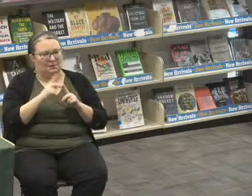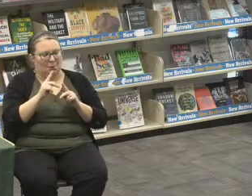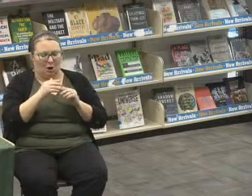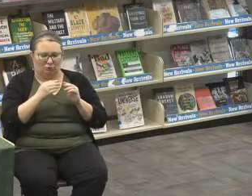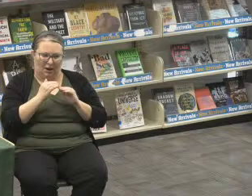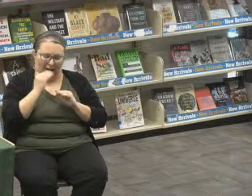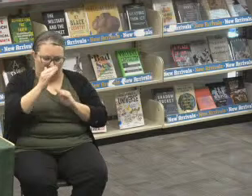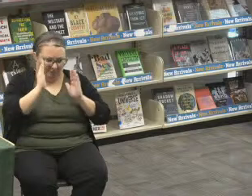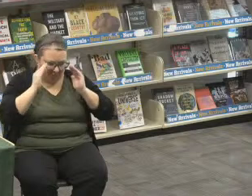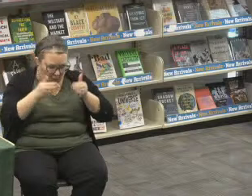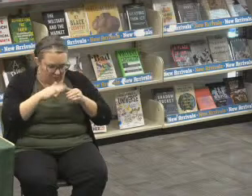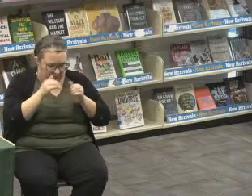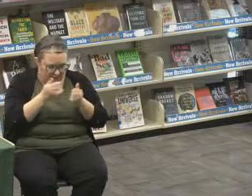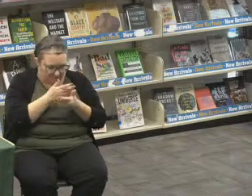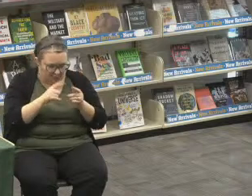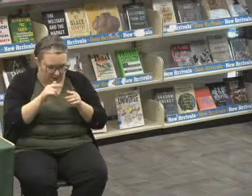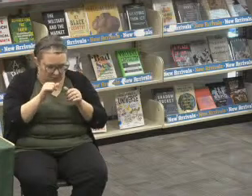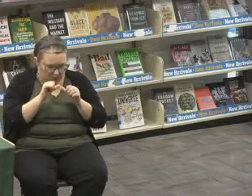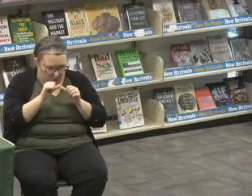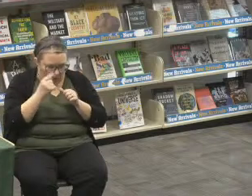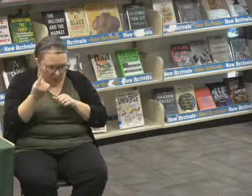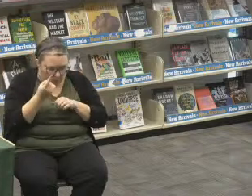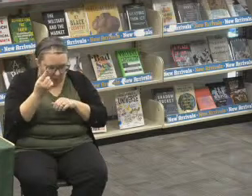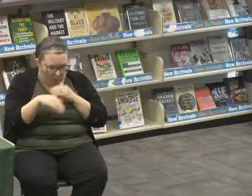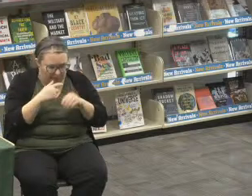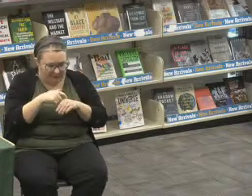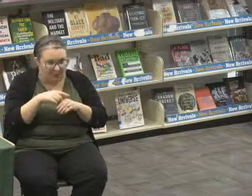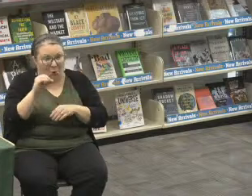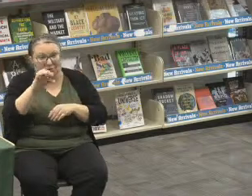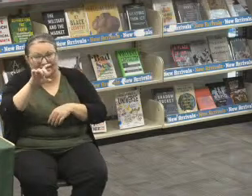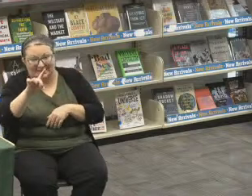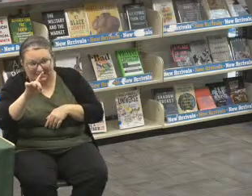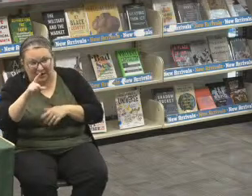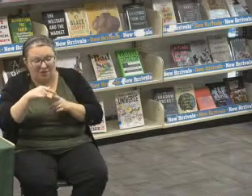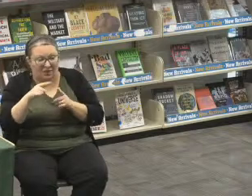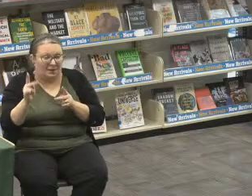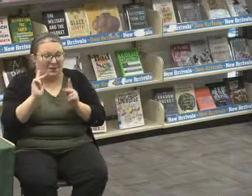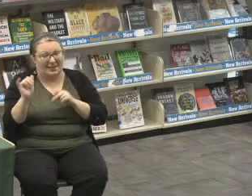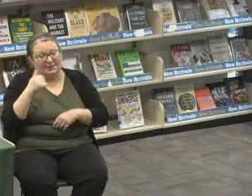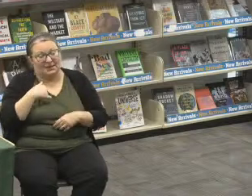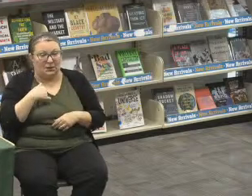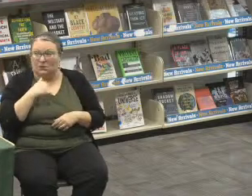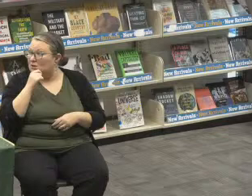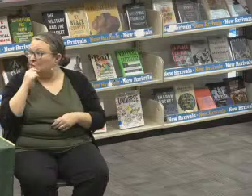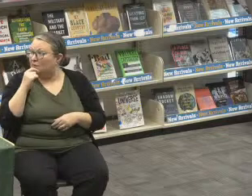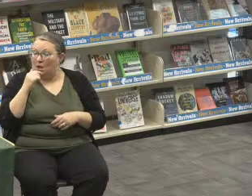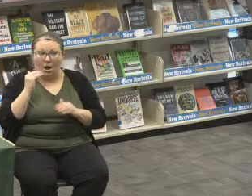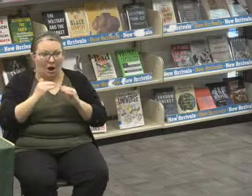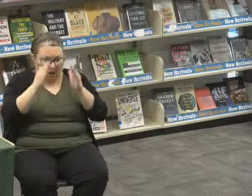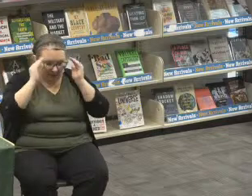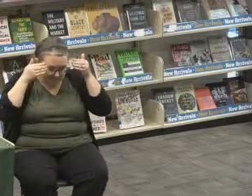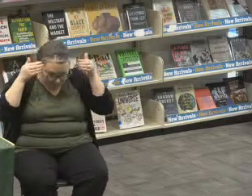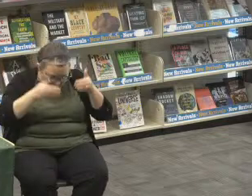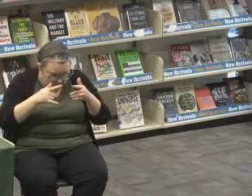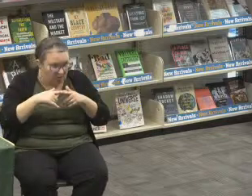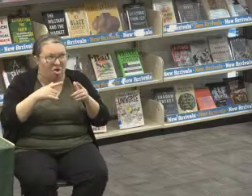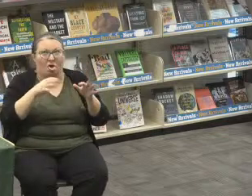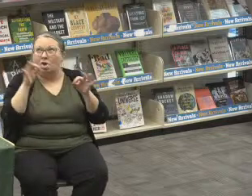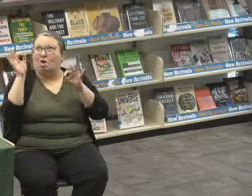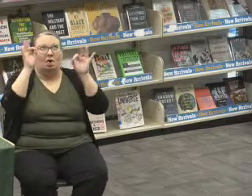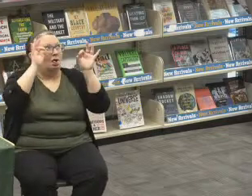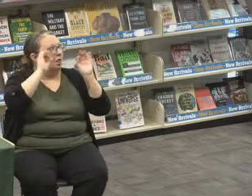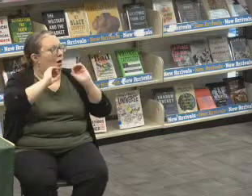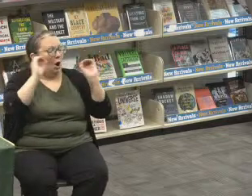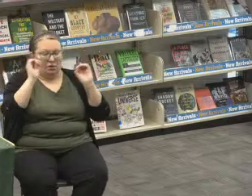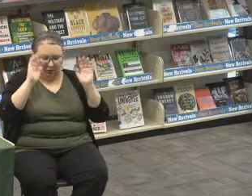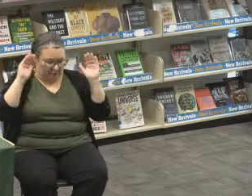hyper-focused on everything, but all the time, OCD spectrum. And then those of us like me who are kind of like hyper-focused and then not focused at all,